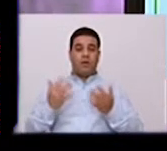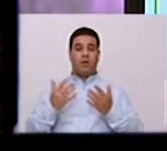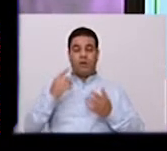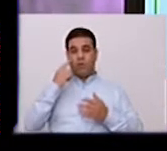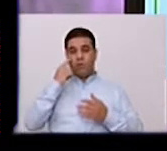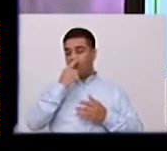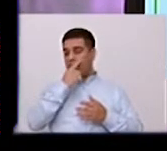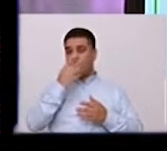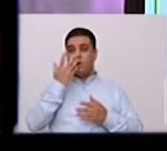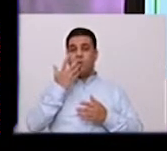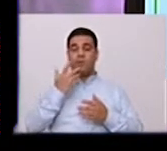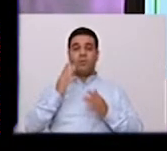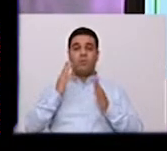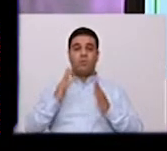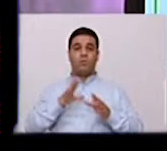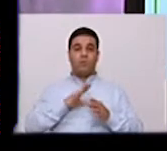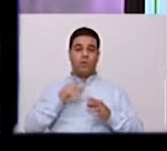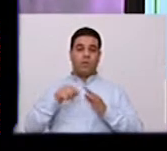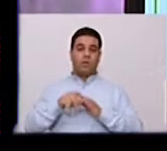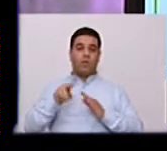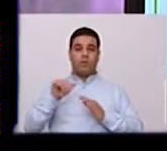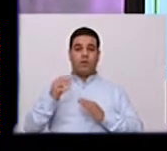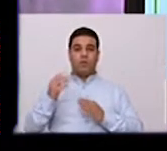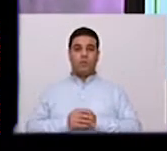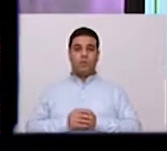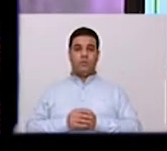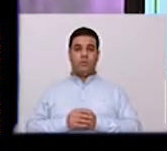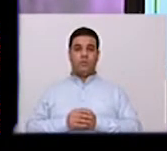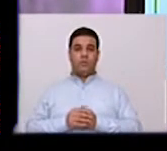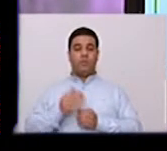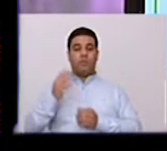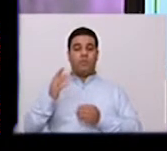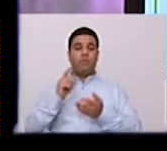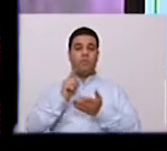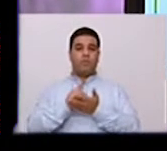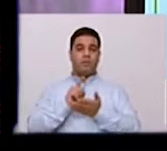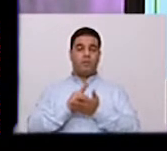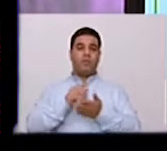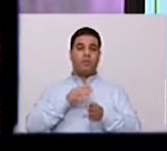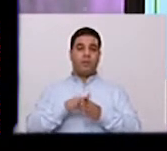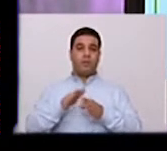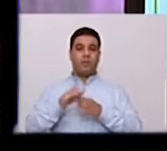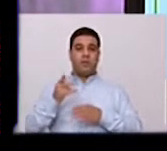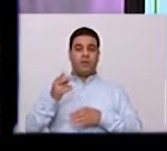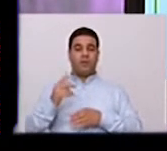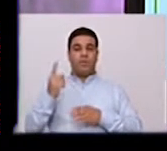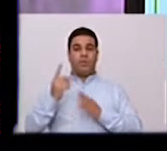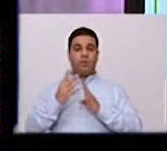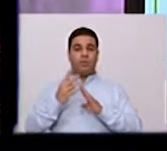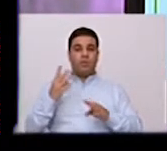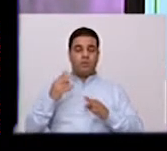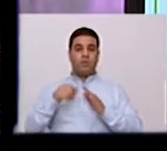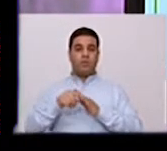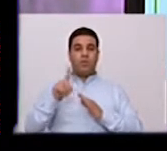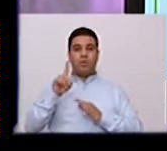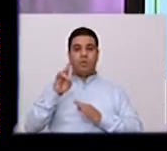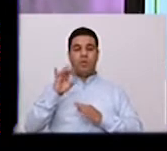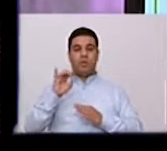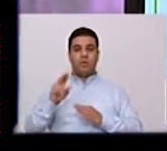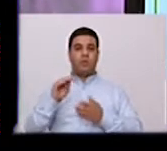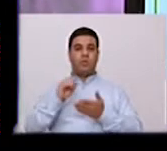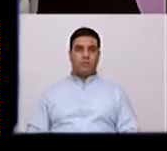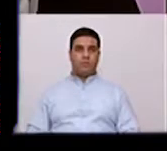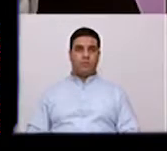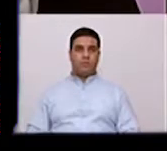ko'z rangiga ega bo'lgan pashshalarni olish mumkin? Bu masalani ishlash uchun dastlab belgilarni belgilab